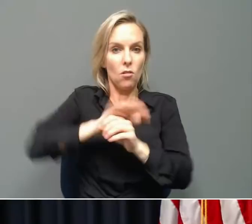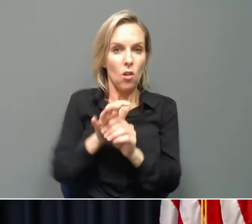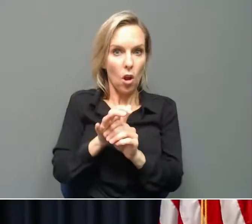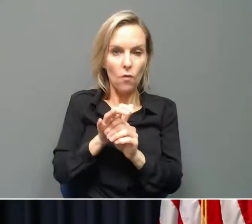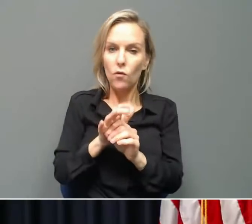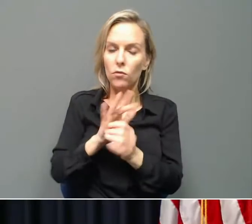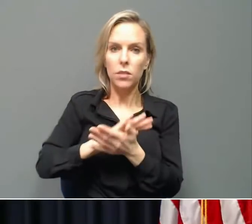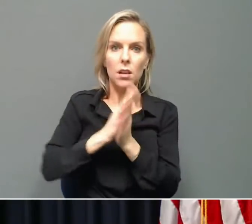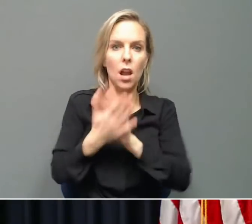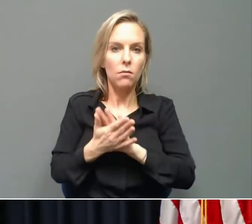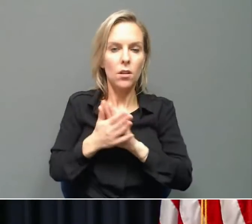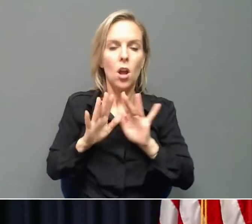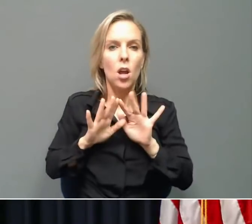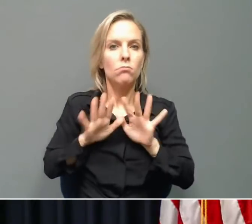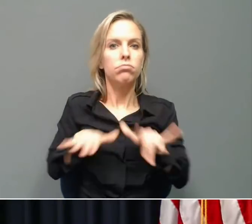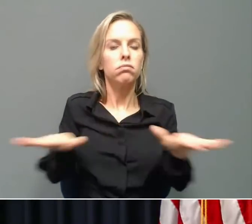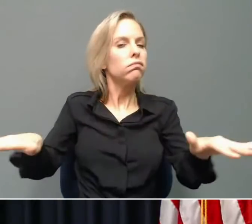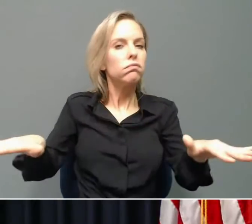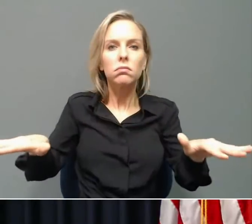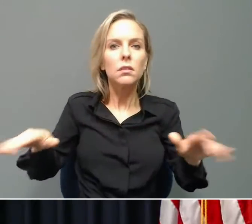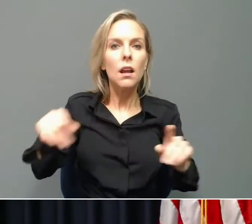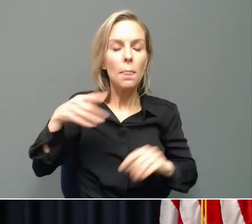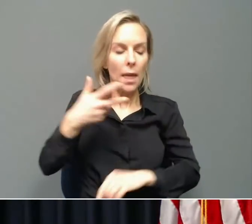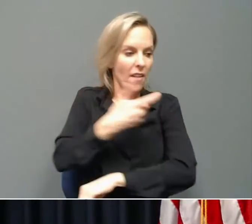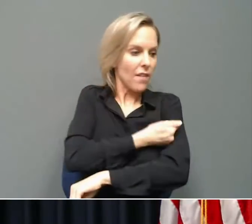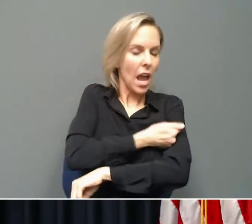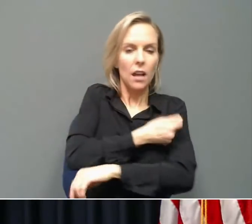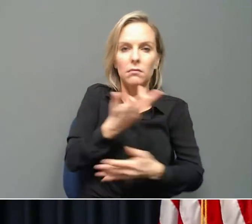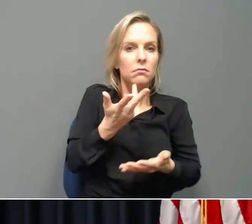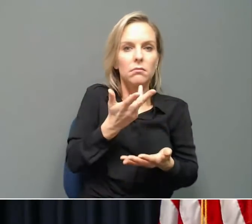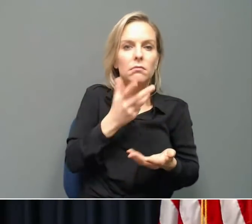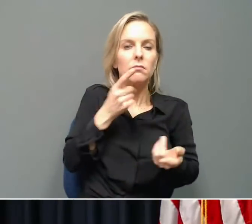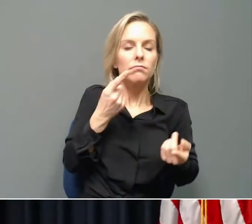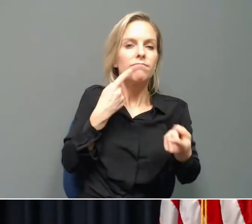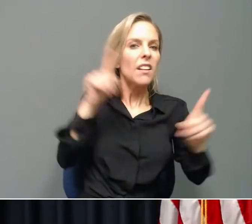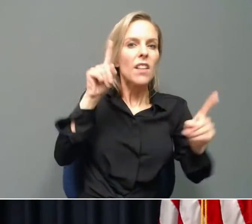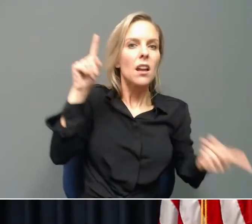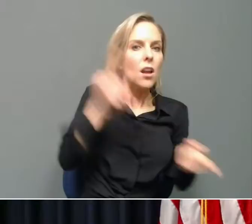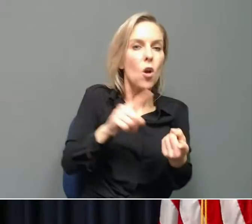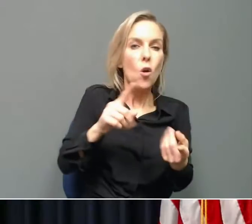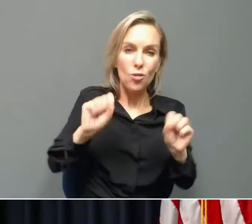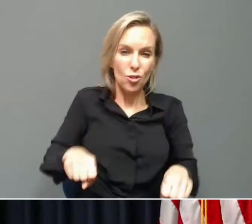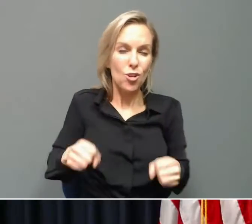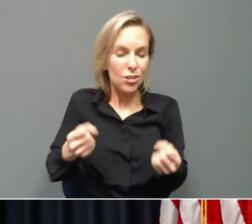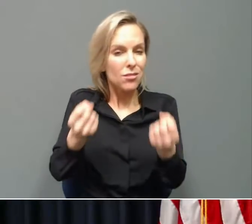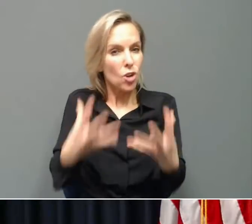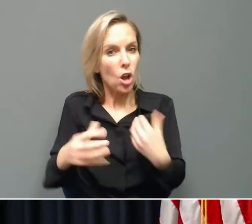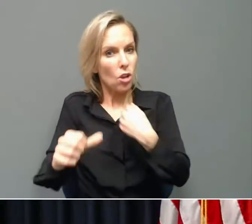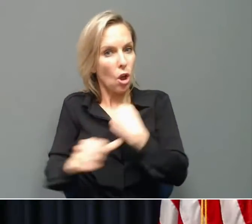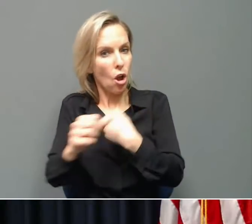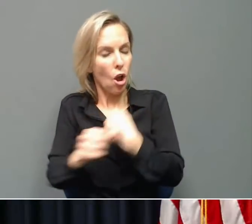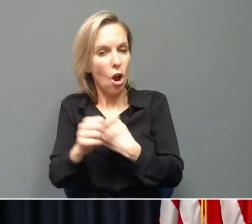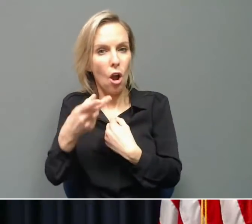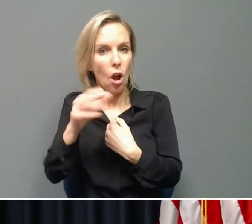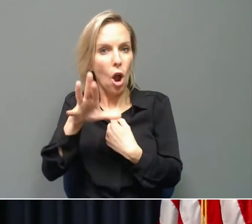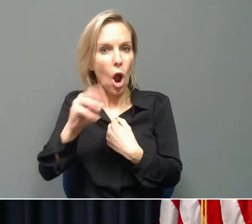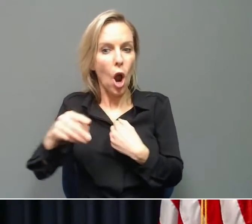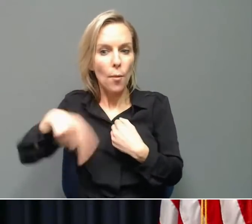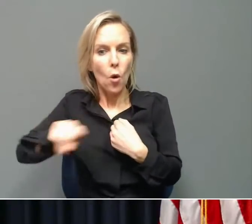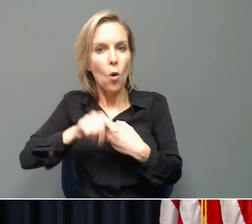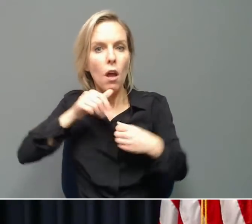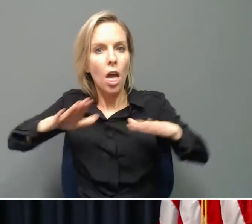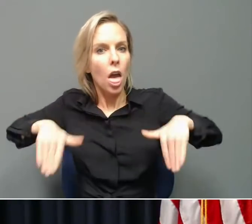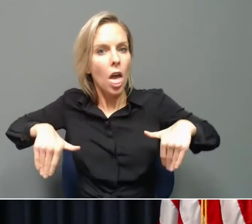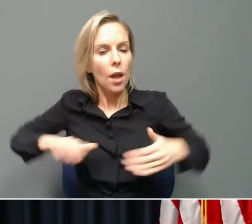undo the vaccine's benefit, or it could cause harm, serious harm, to the people who have not yet had a chance to be vaccinated.